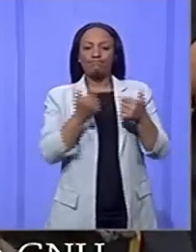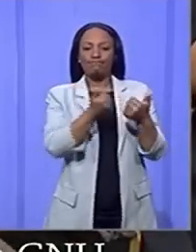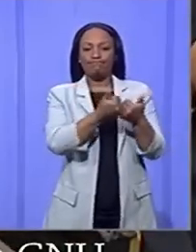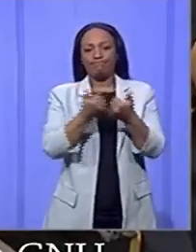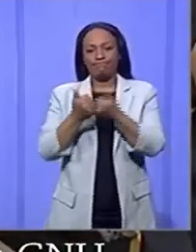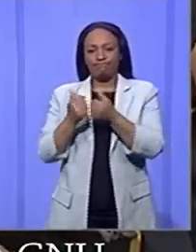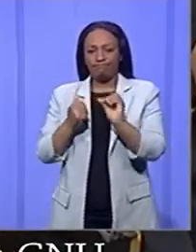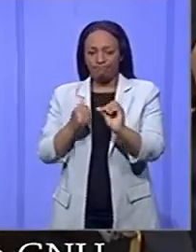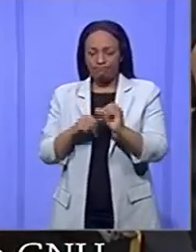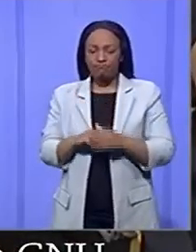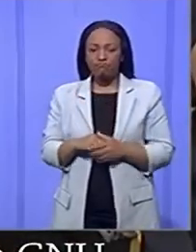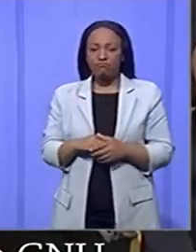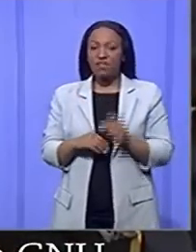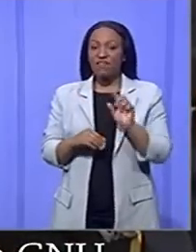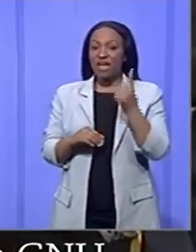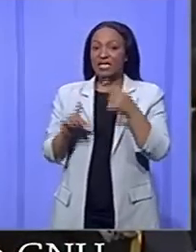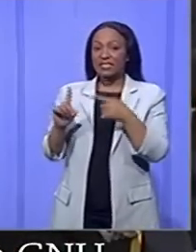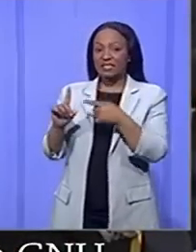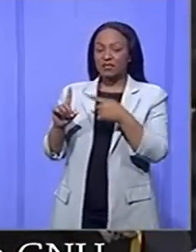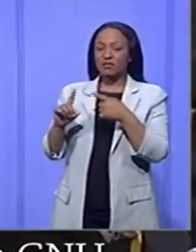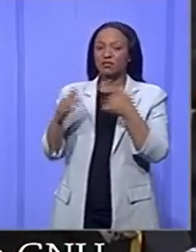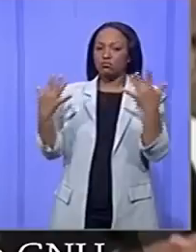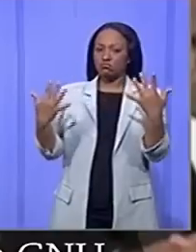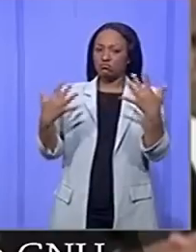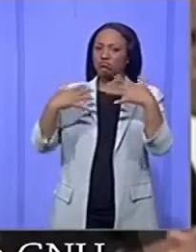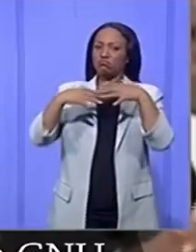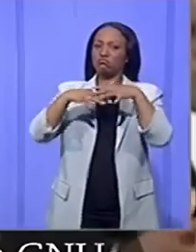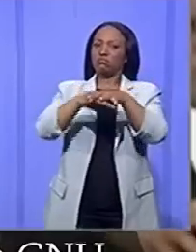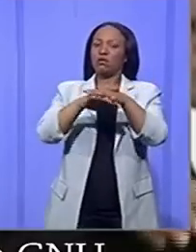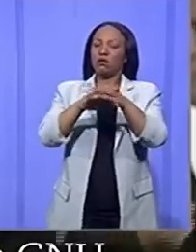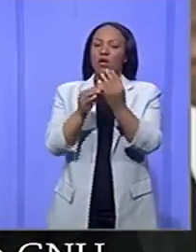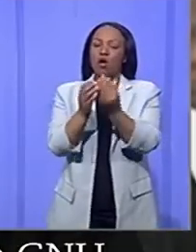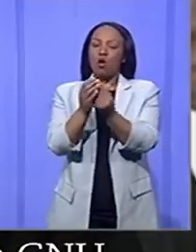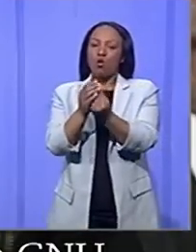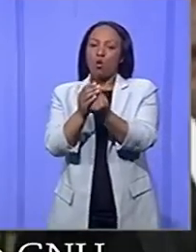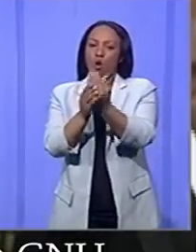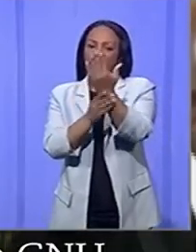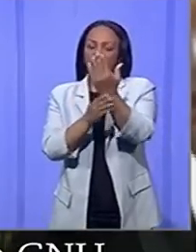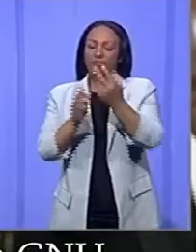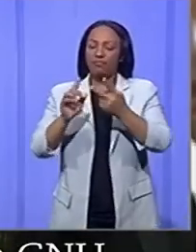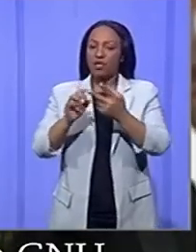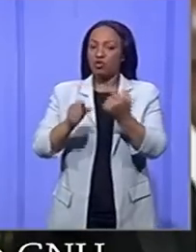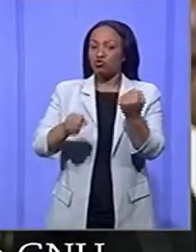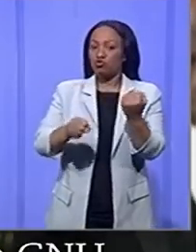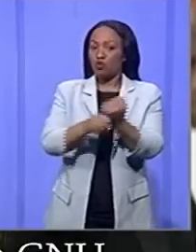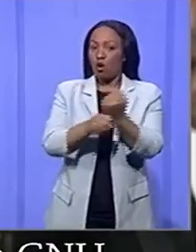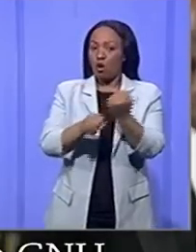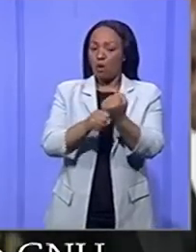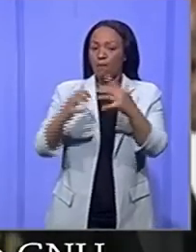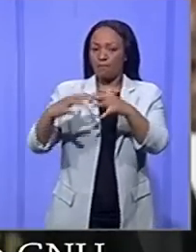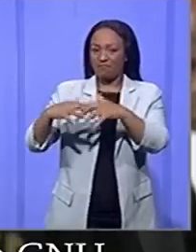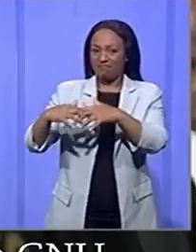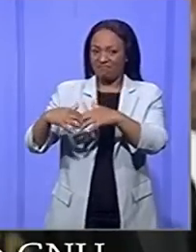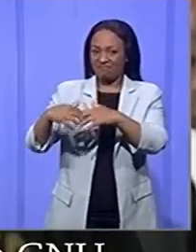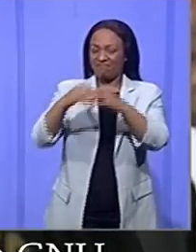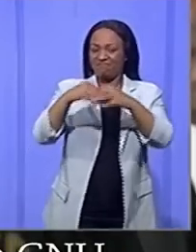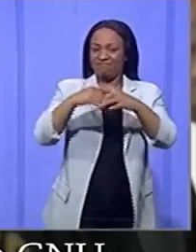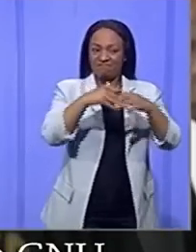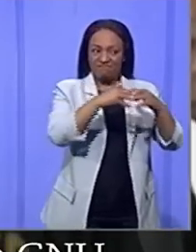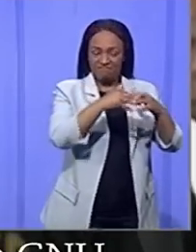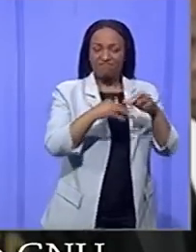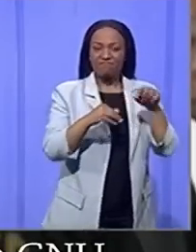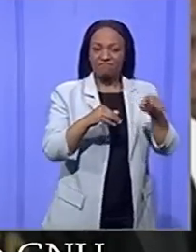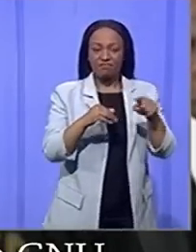inclusive growth and job creation. Secondly, to reduce poverty and